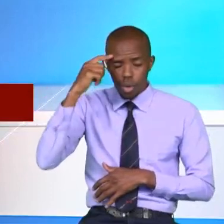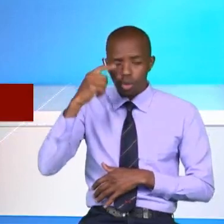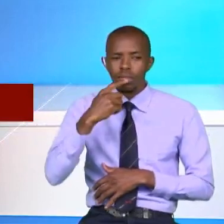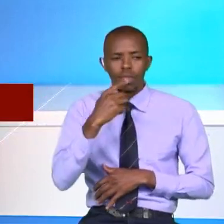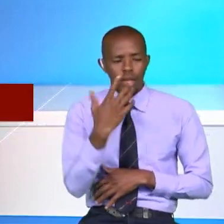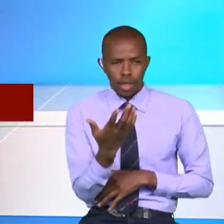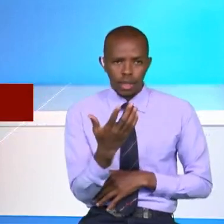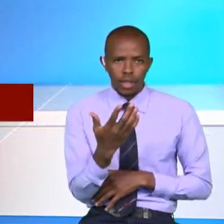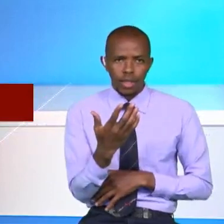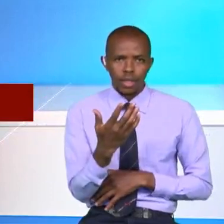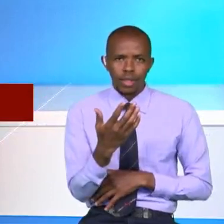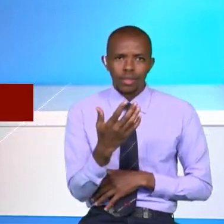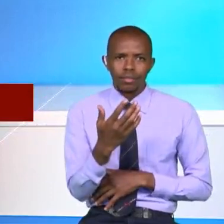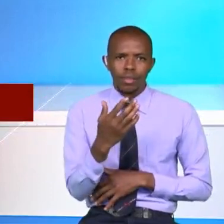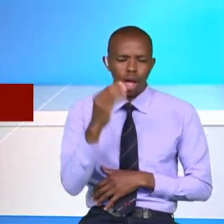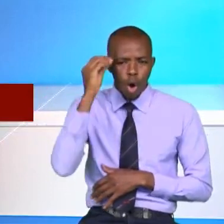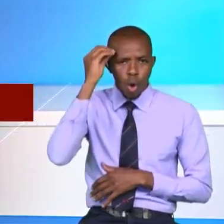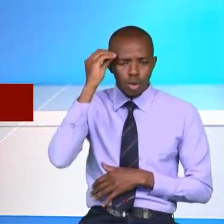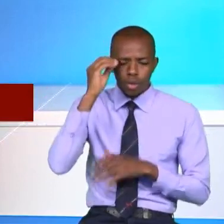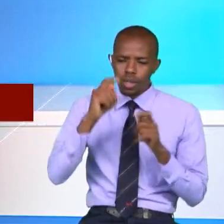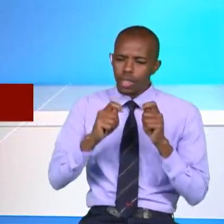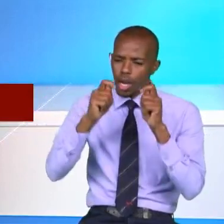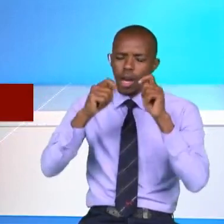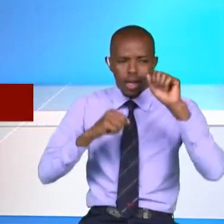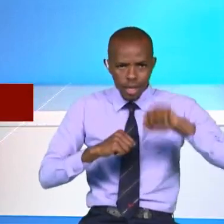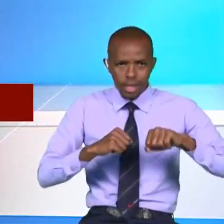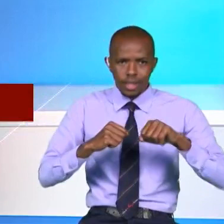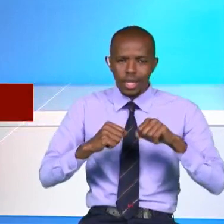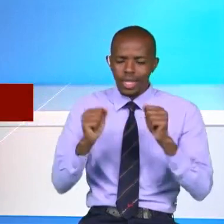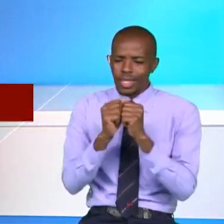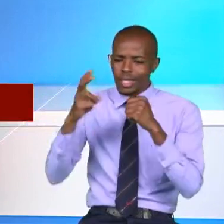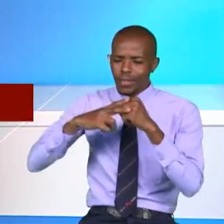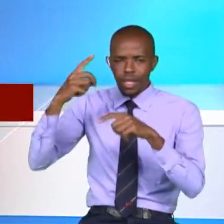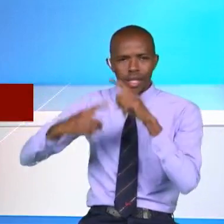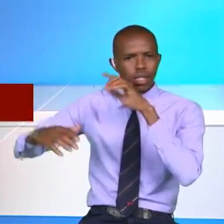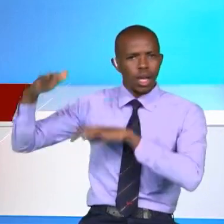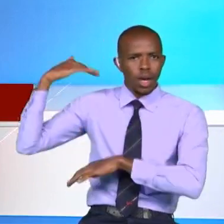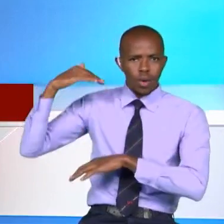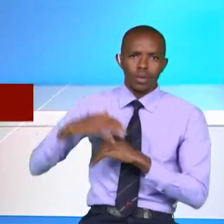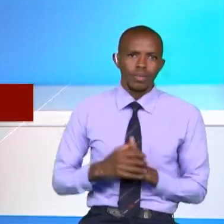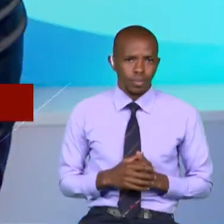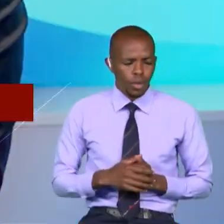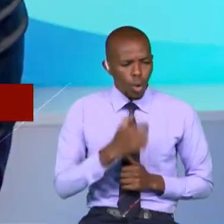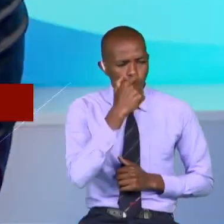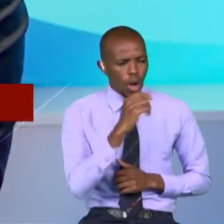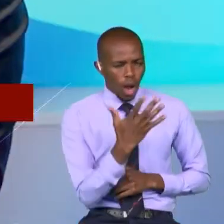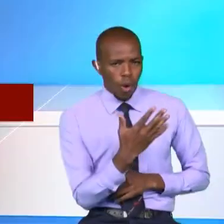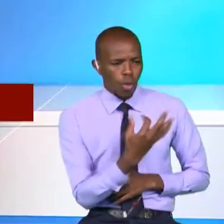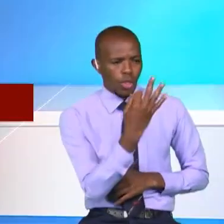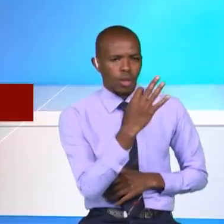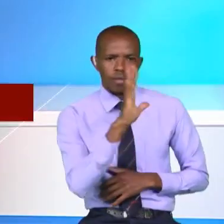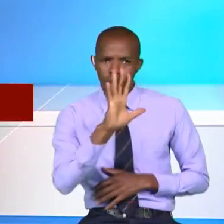that I've built a career of talent. Yes, for the last 17 years. I've not used... How old are you? I'm